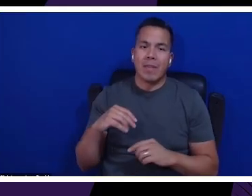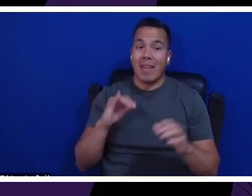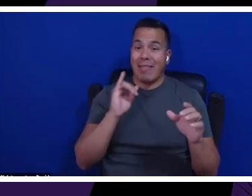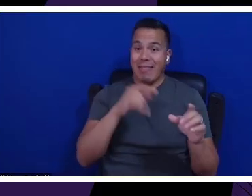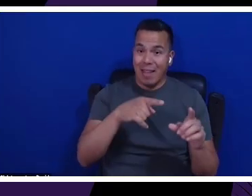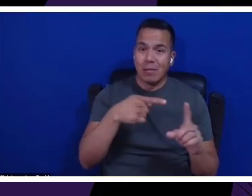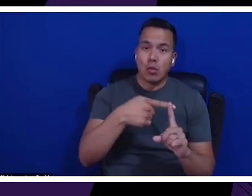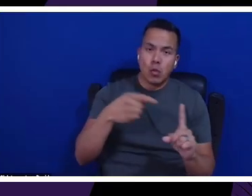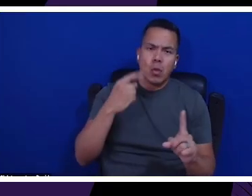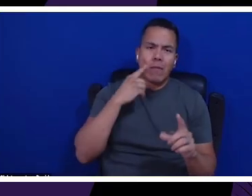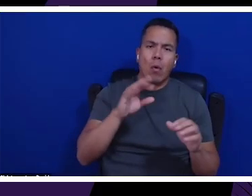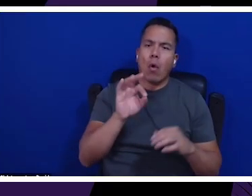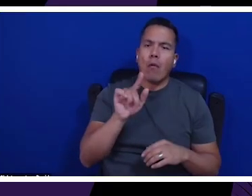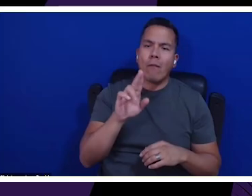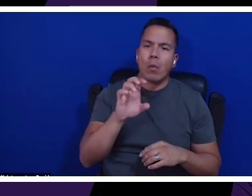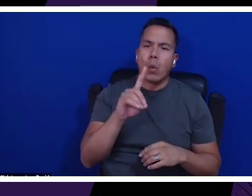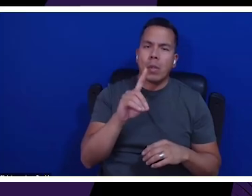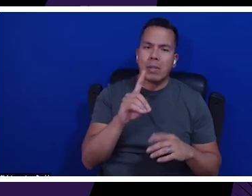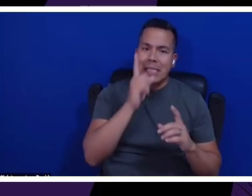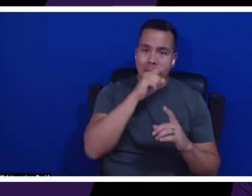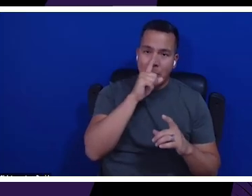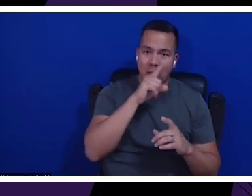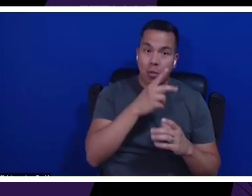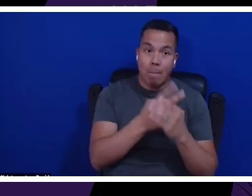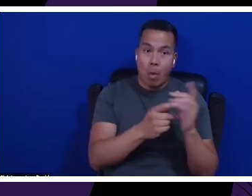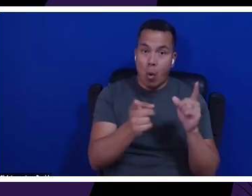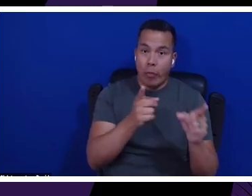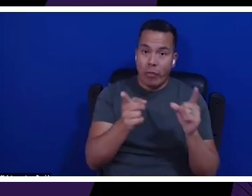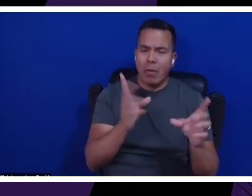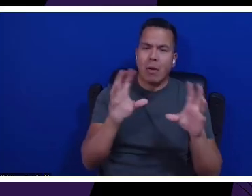simulation. Both are in the PixelFlow, and that's what you see.